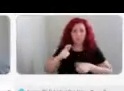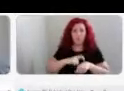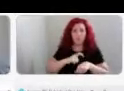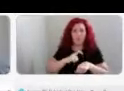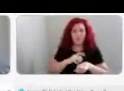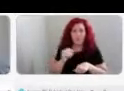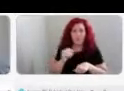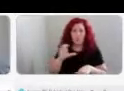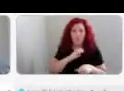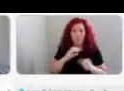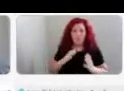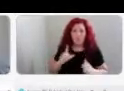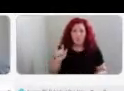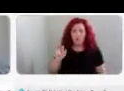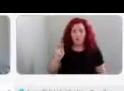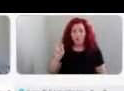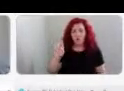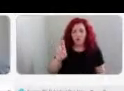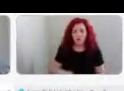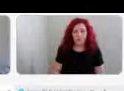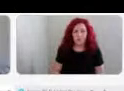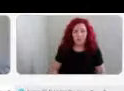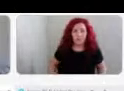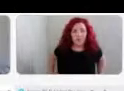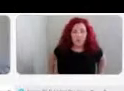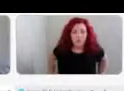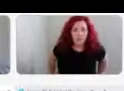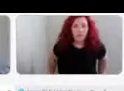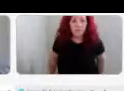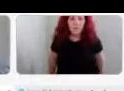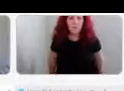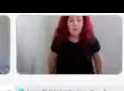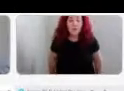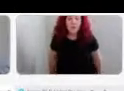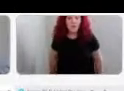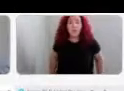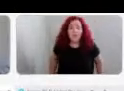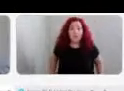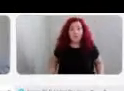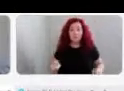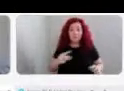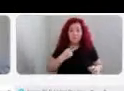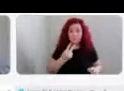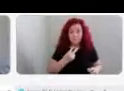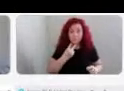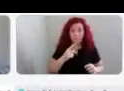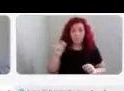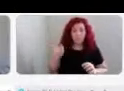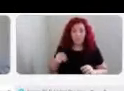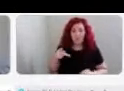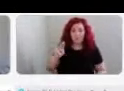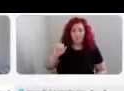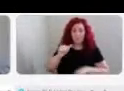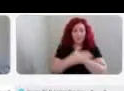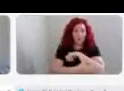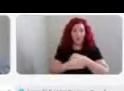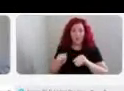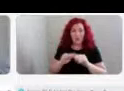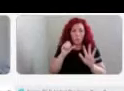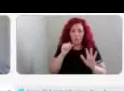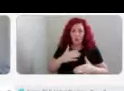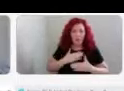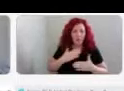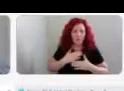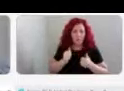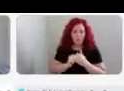commissioner uh lerner you're hearing the voices of tucson and pima county it is clear we're not happy with ld